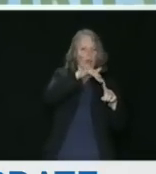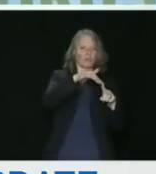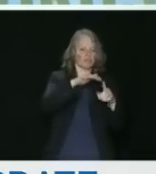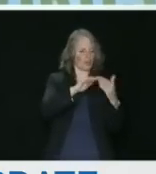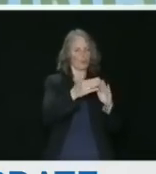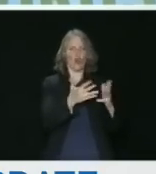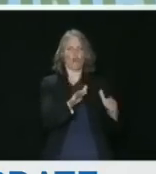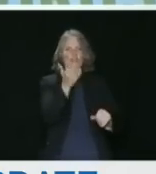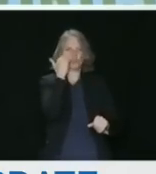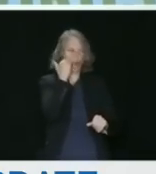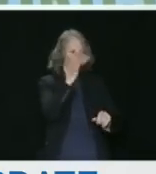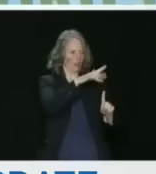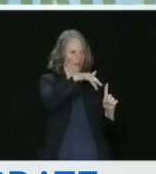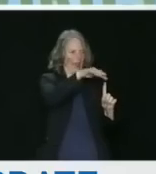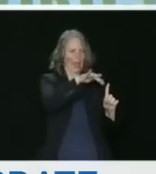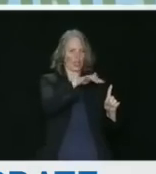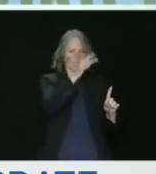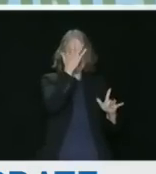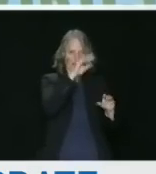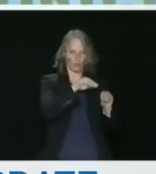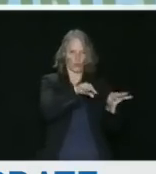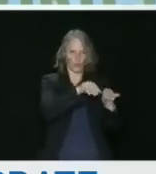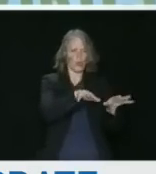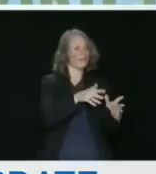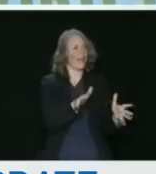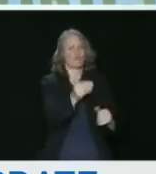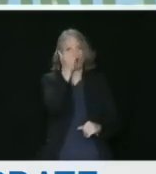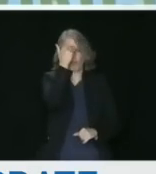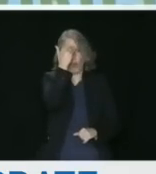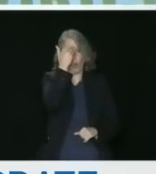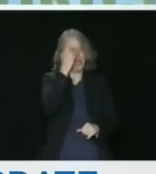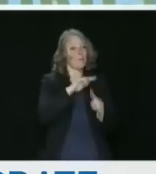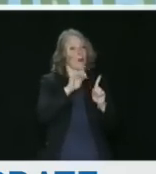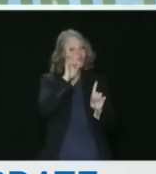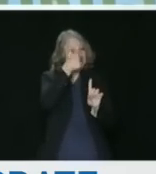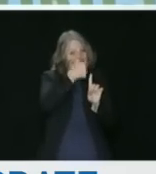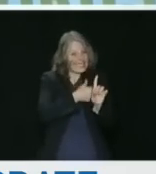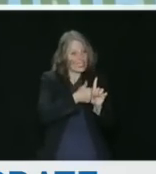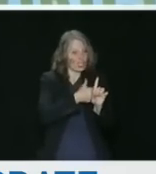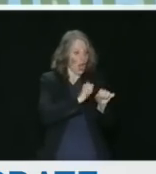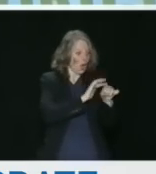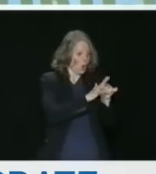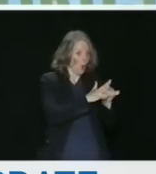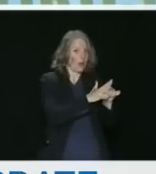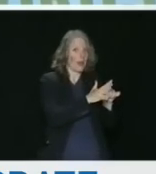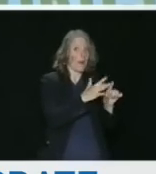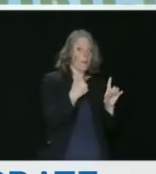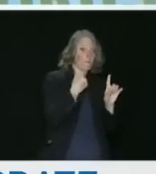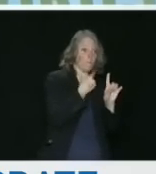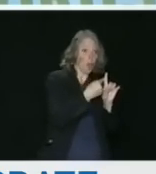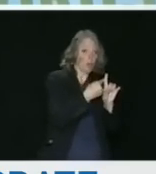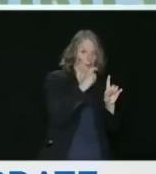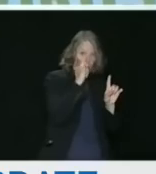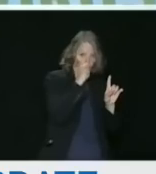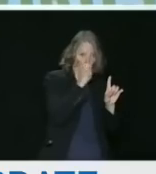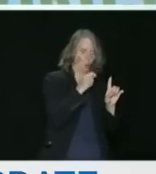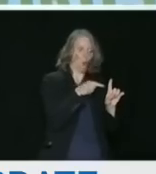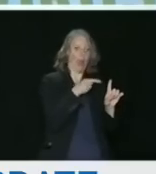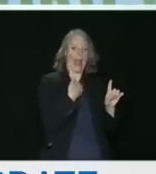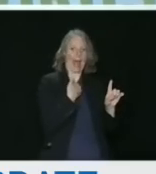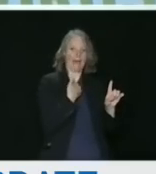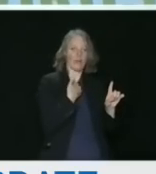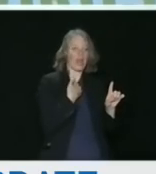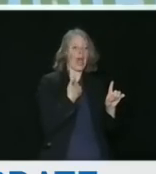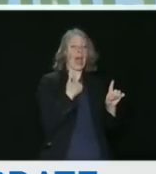population. Sequencing every single virus is a huge effort. At the beginning, when you got a